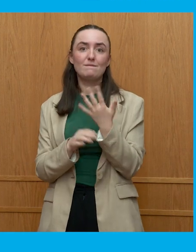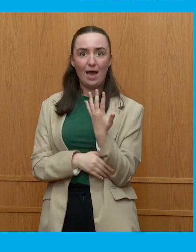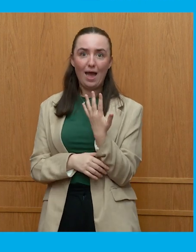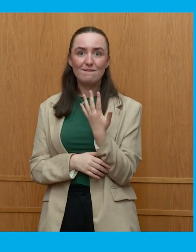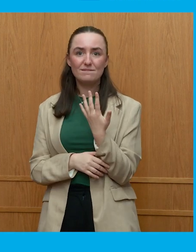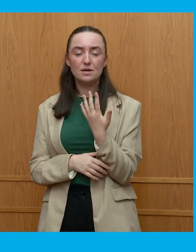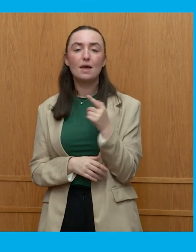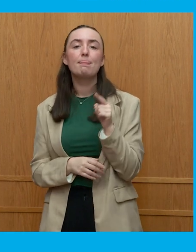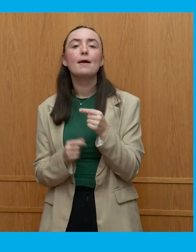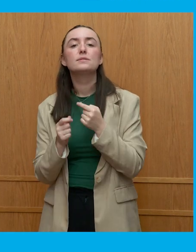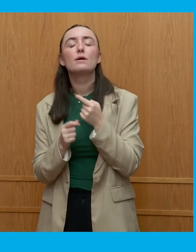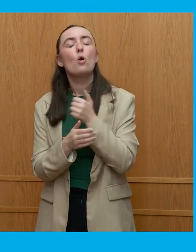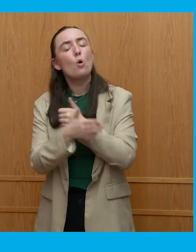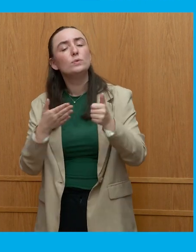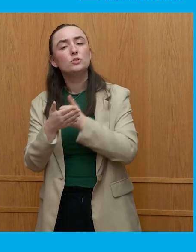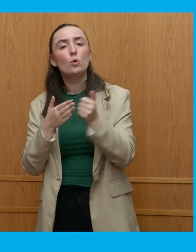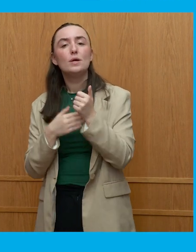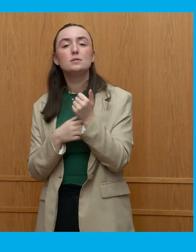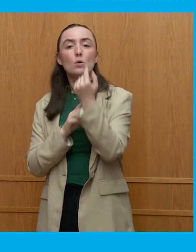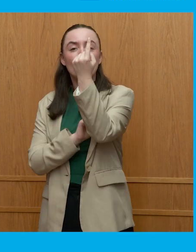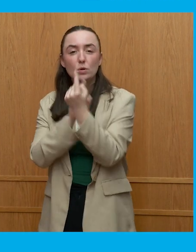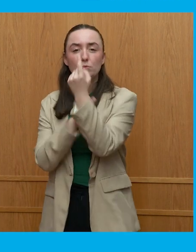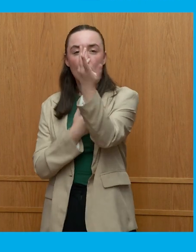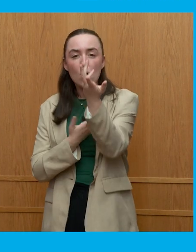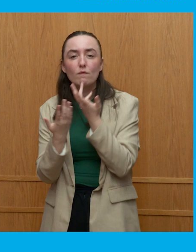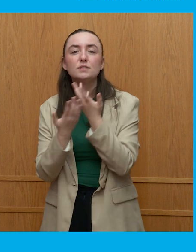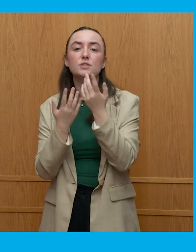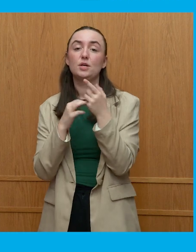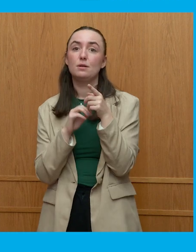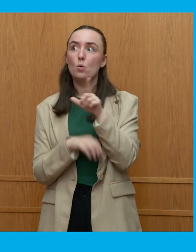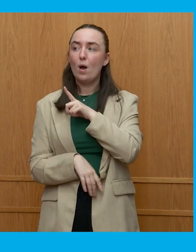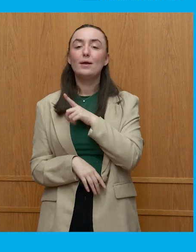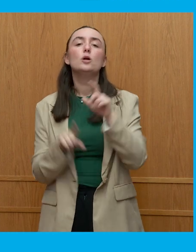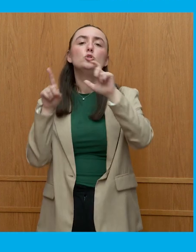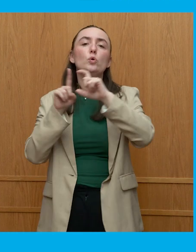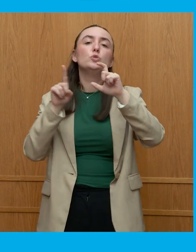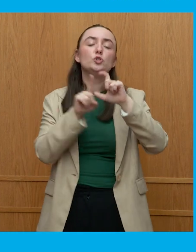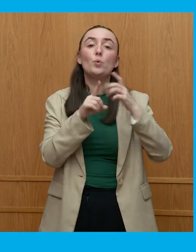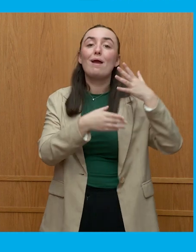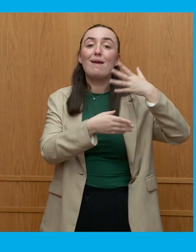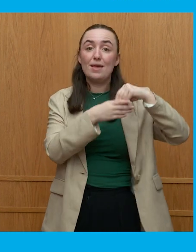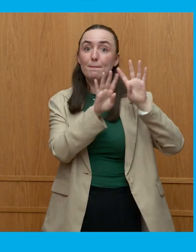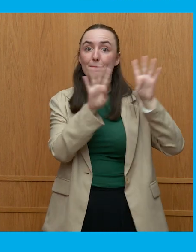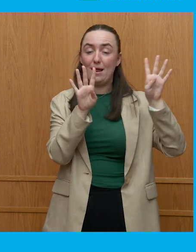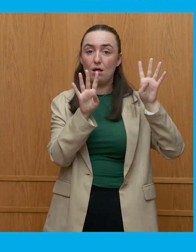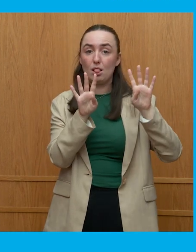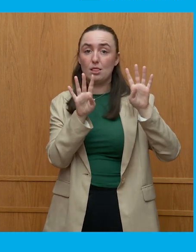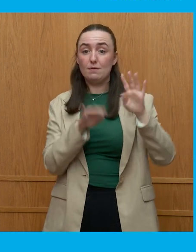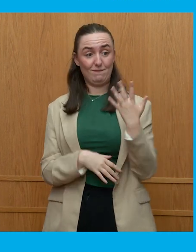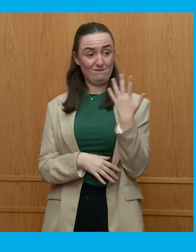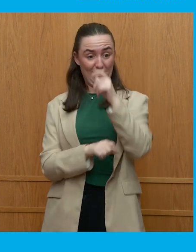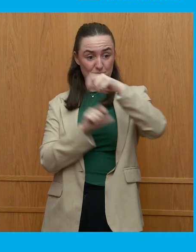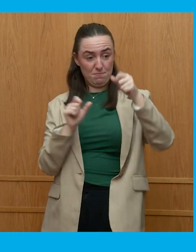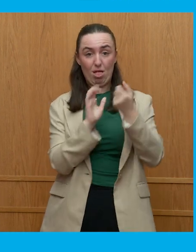was personal because he was in the panel, and there were 5 other people in the panel, experts